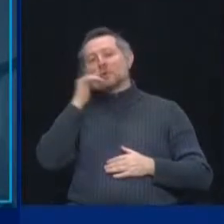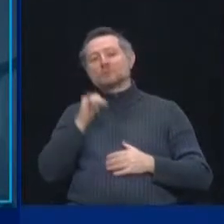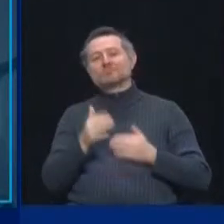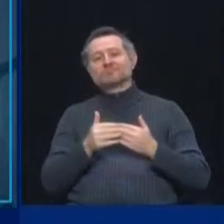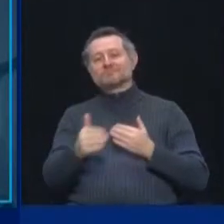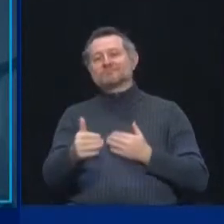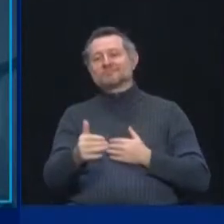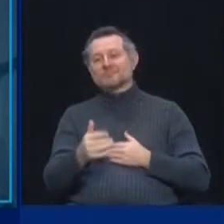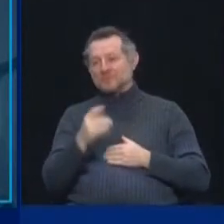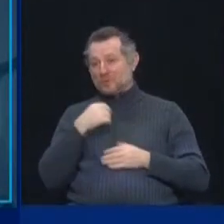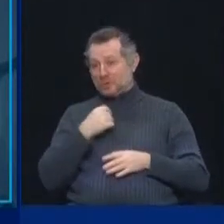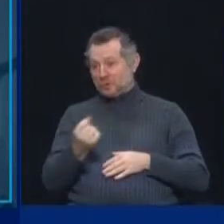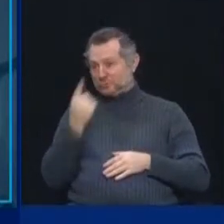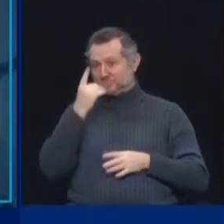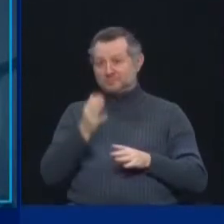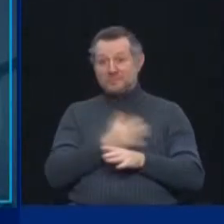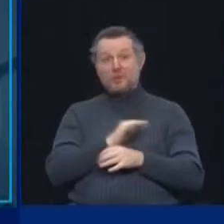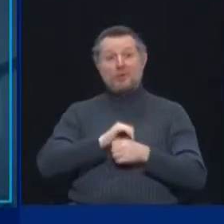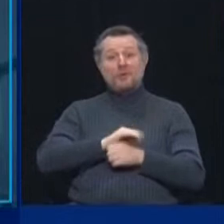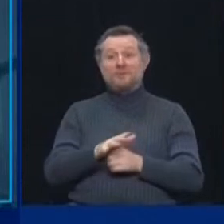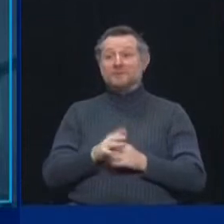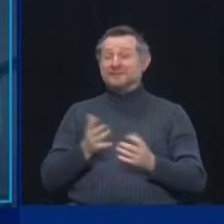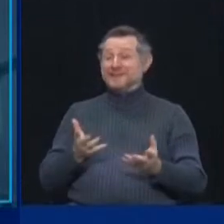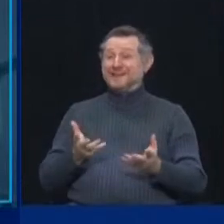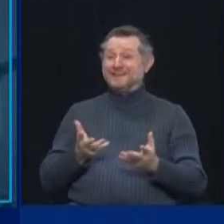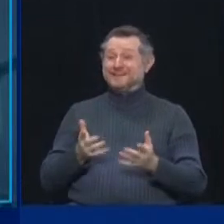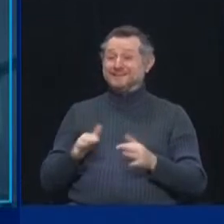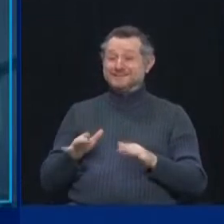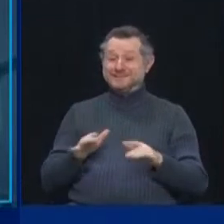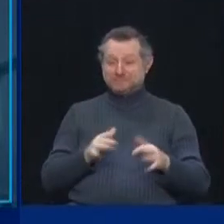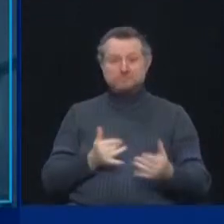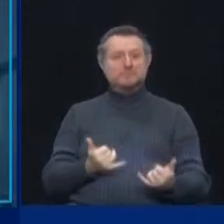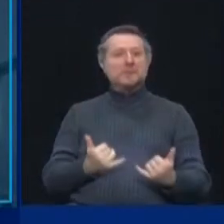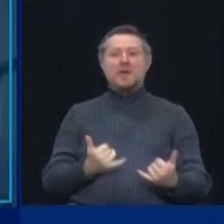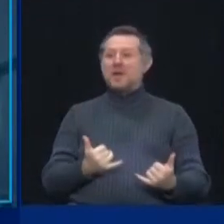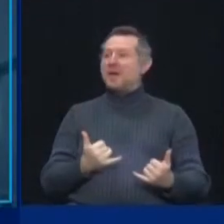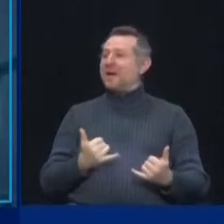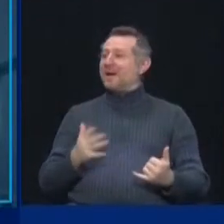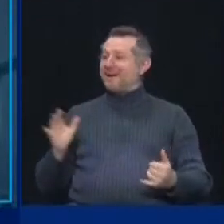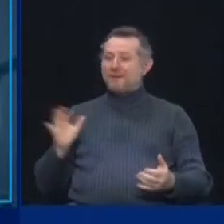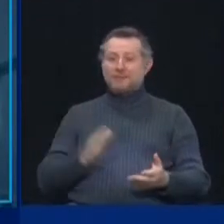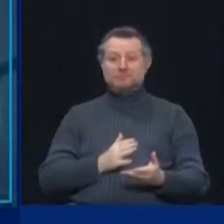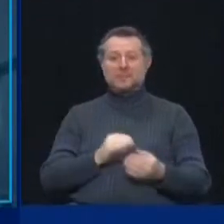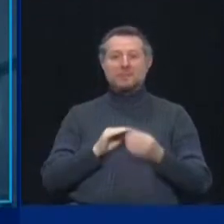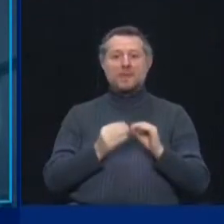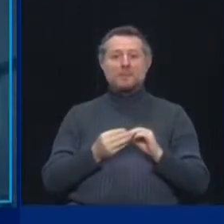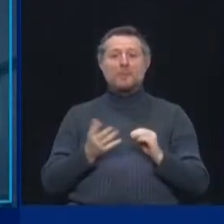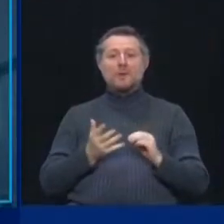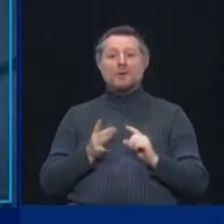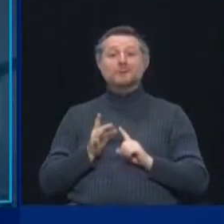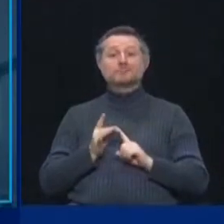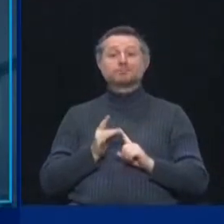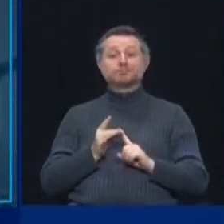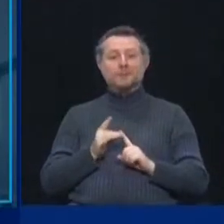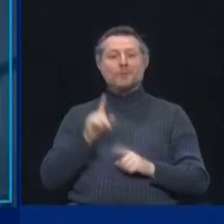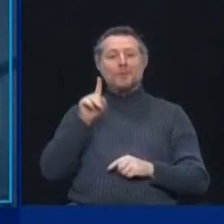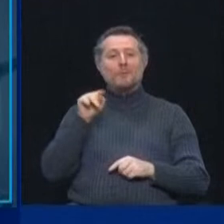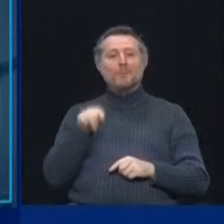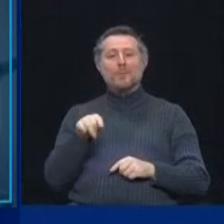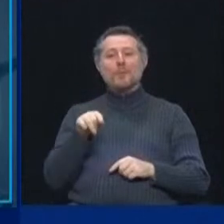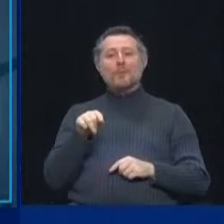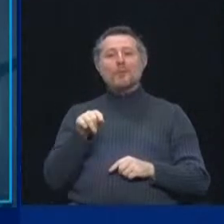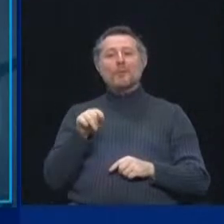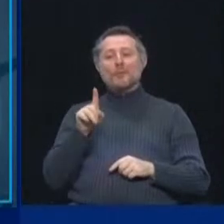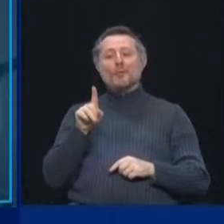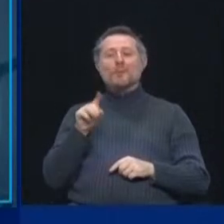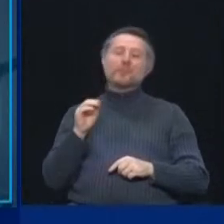very important. Coming out of COVID, we have today a 1% positivity rate to